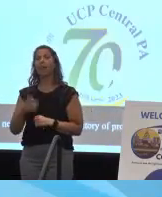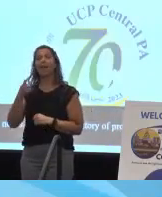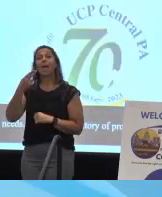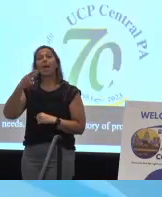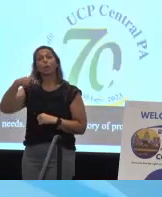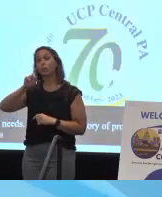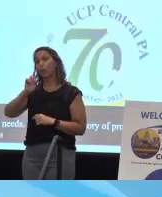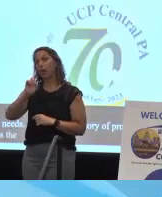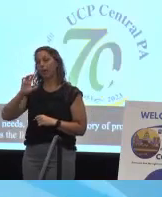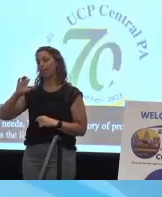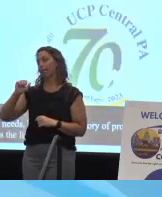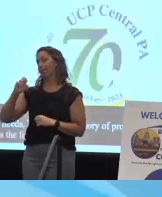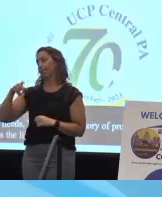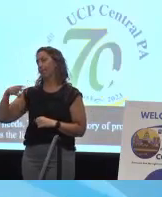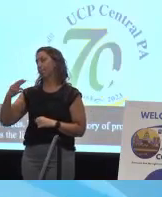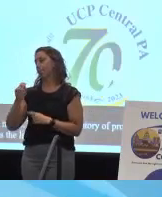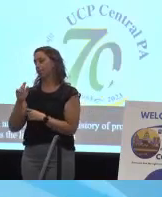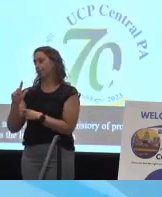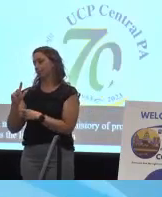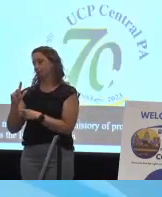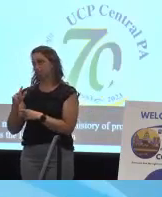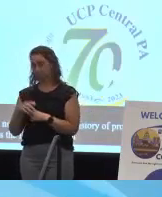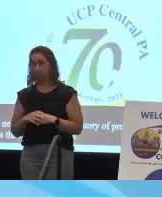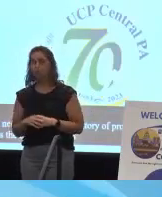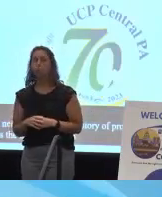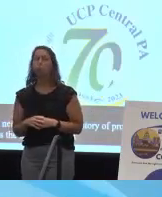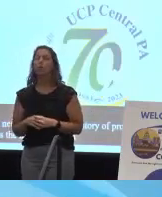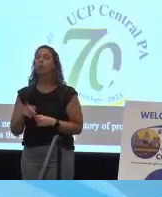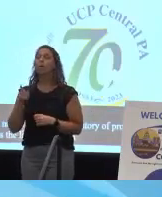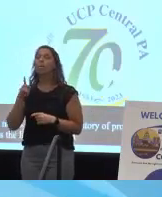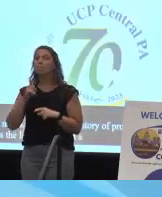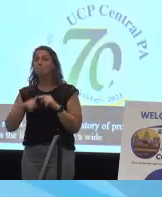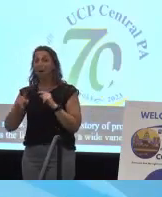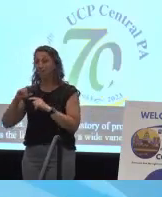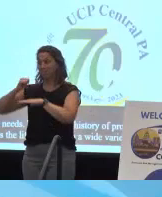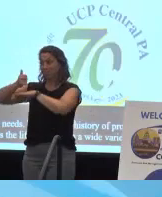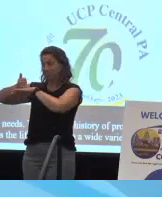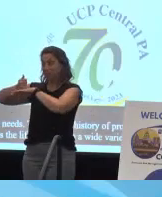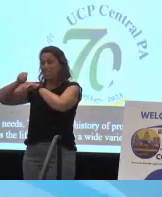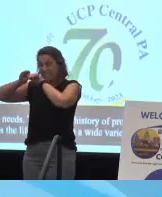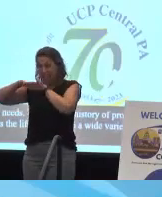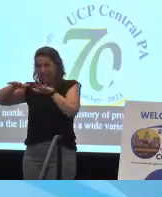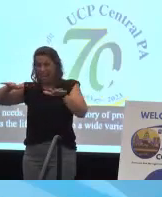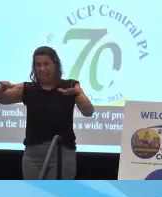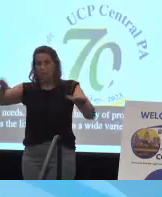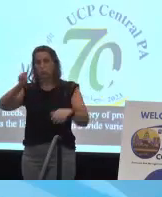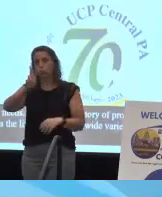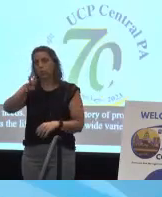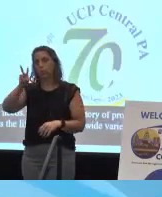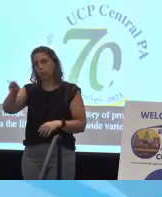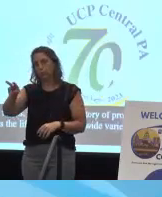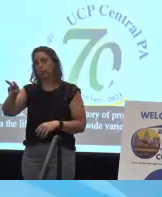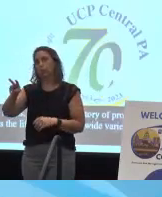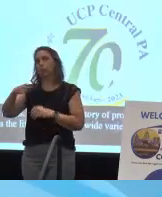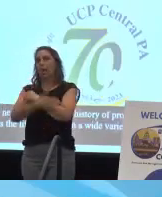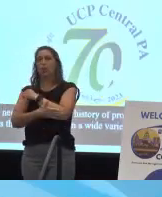Hill, UCP's geographic and programmatic footprint extends across 22 central Pennsylvania